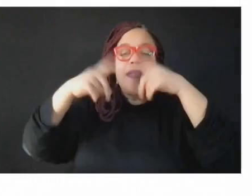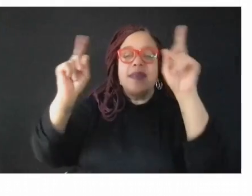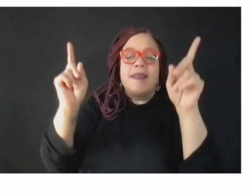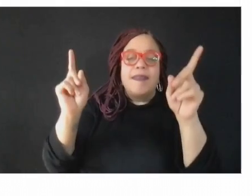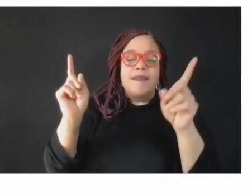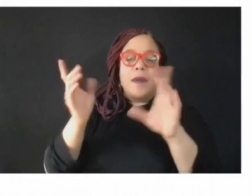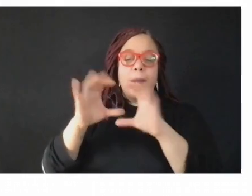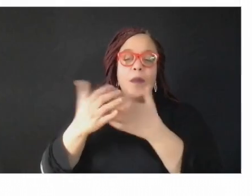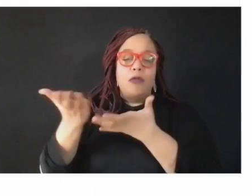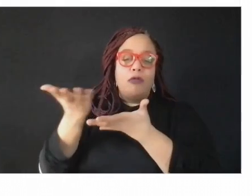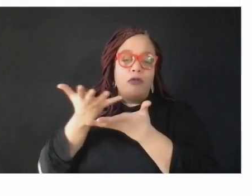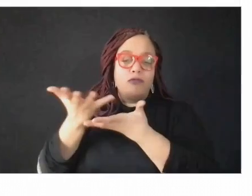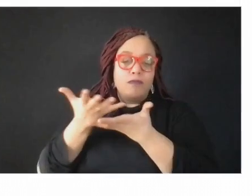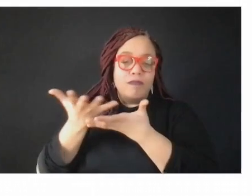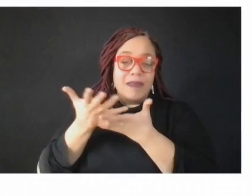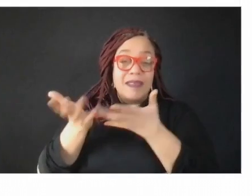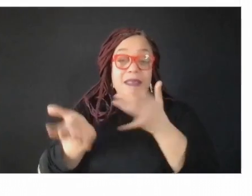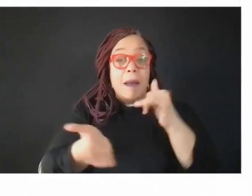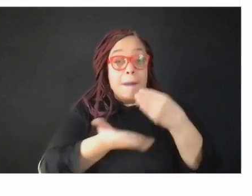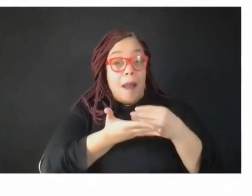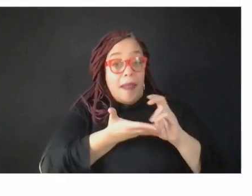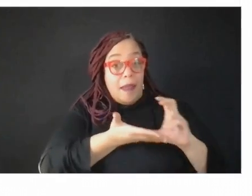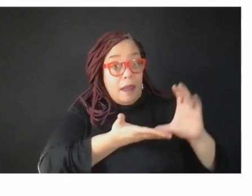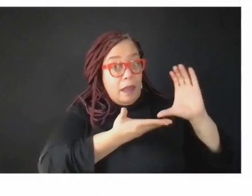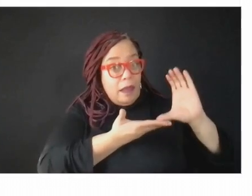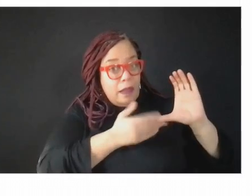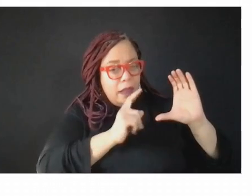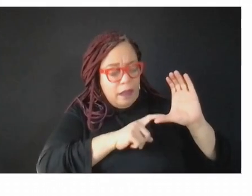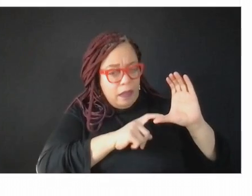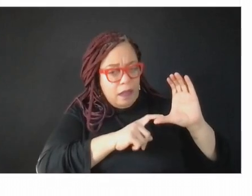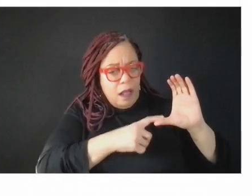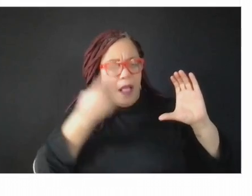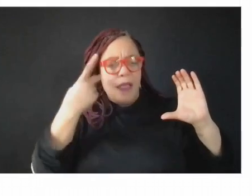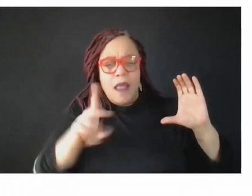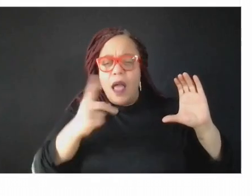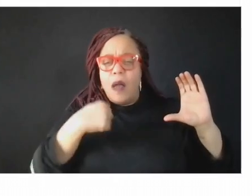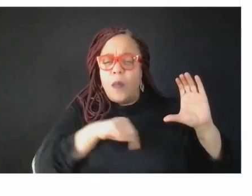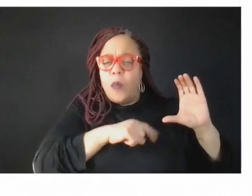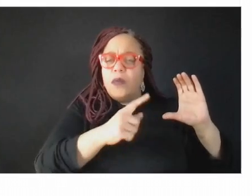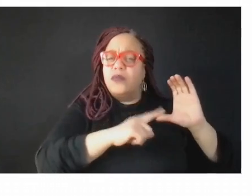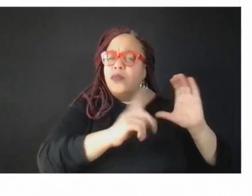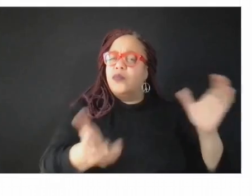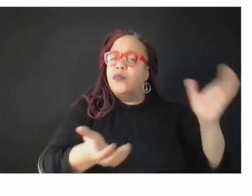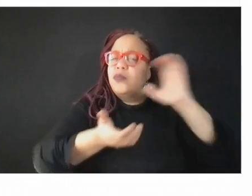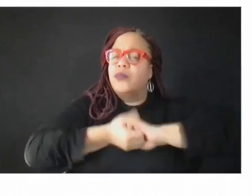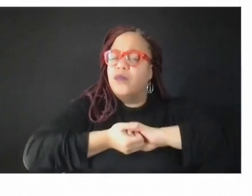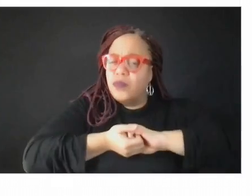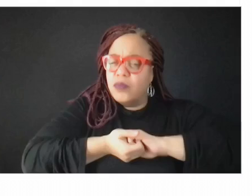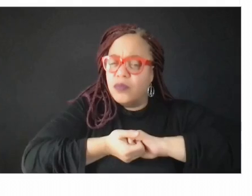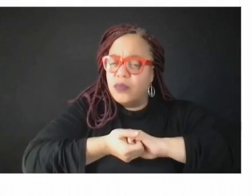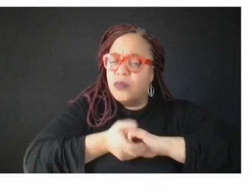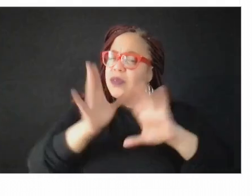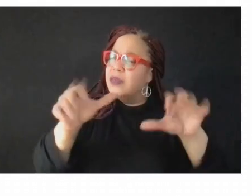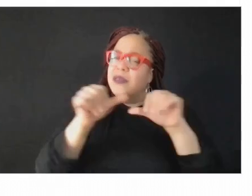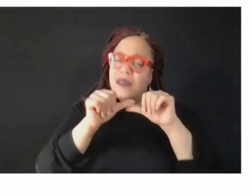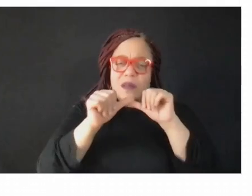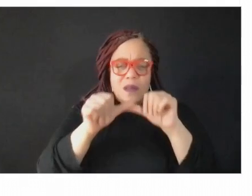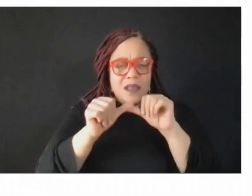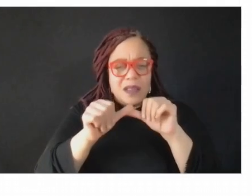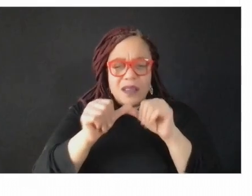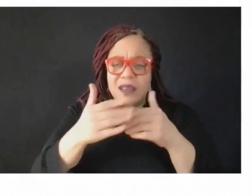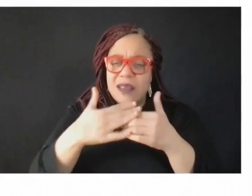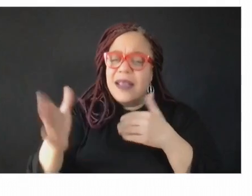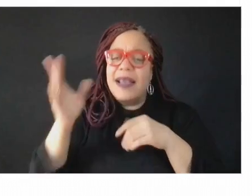build partnerships with community organizations that can be sustained over time, not dependent on